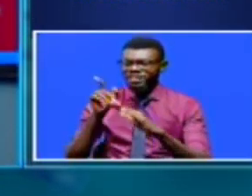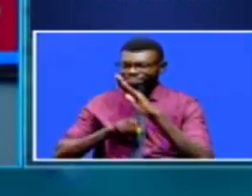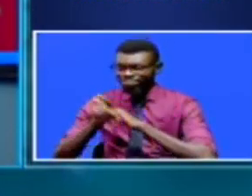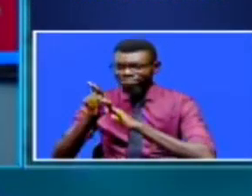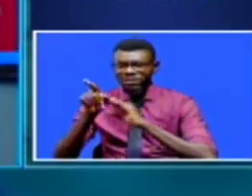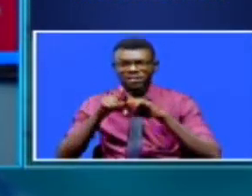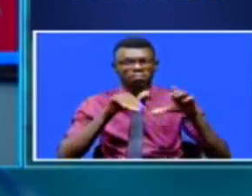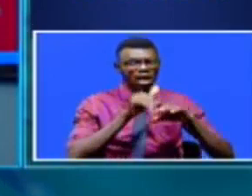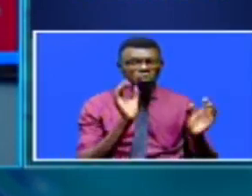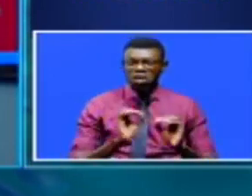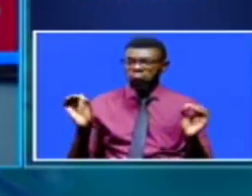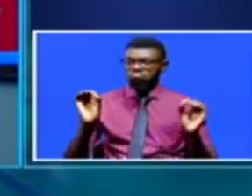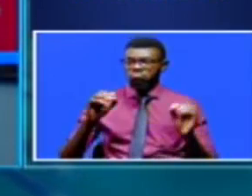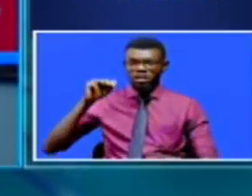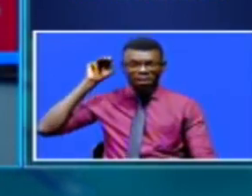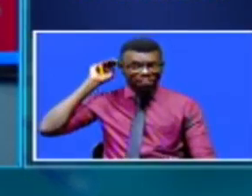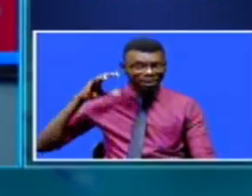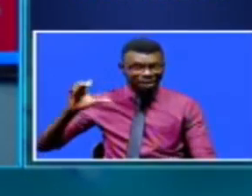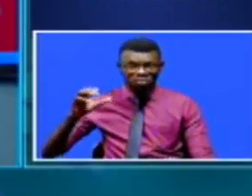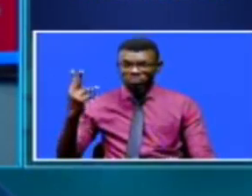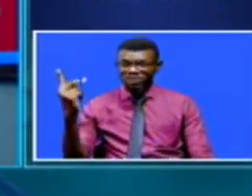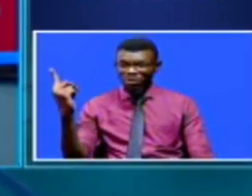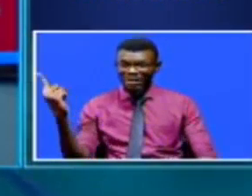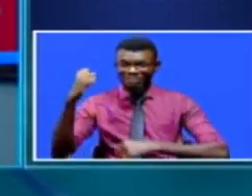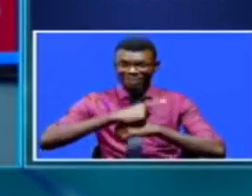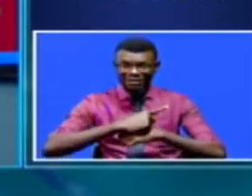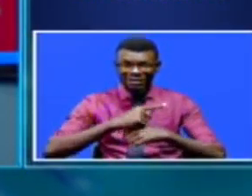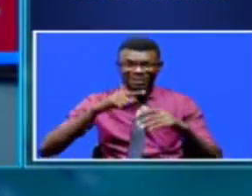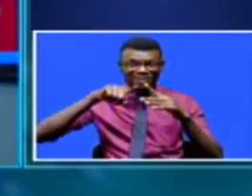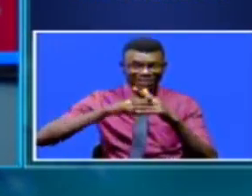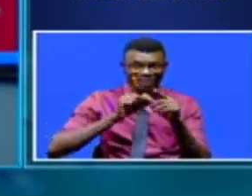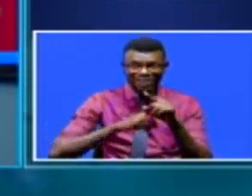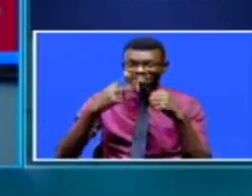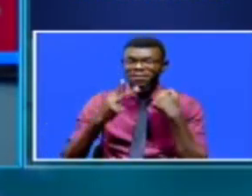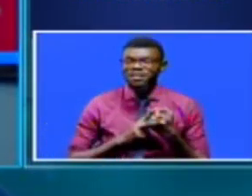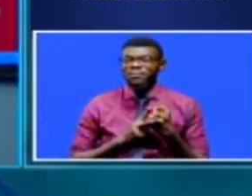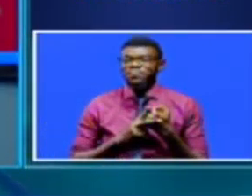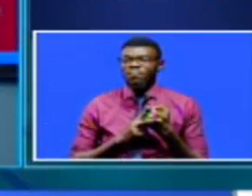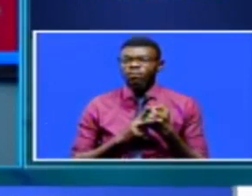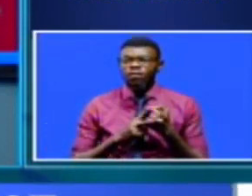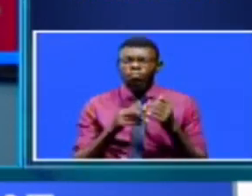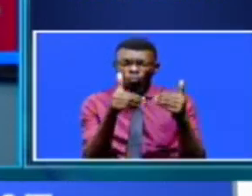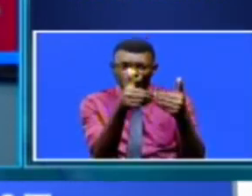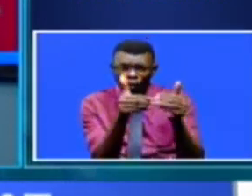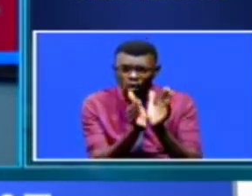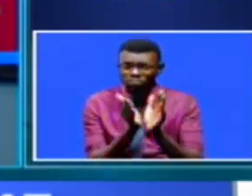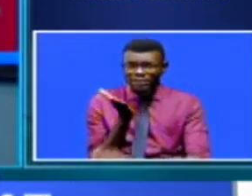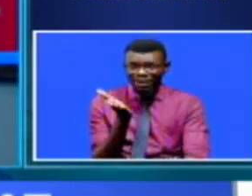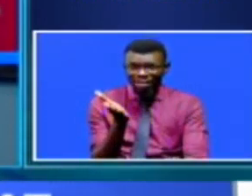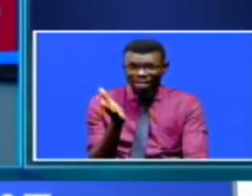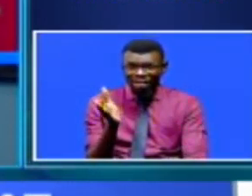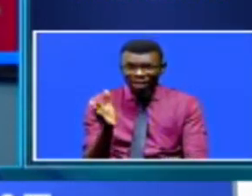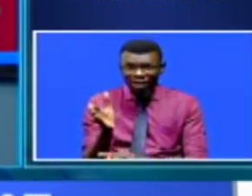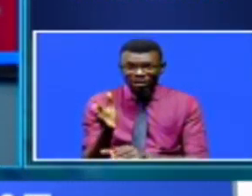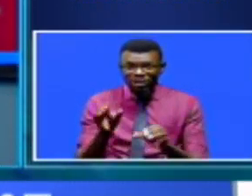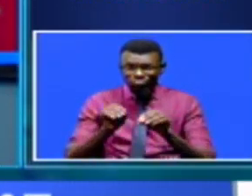for a period of 21 days. The order, which took effect at 7 p.m. this evening, was prompted by rising community-based COVID-19